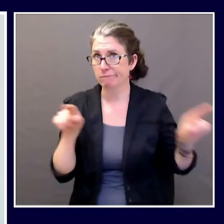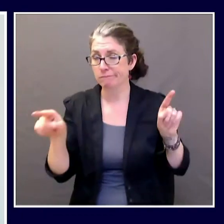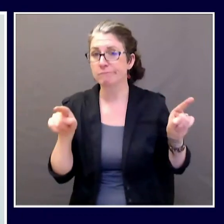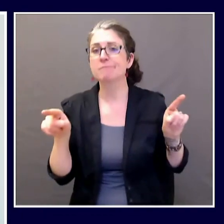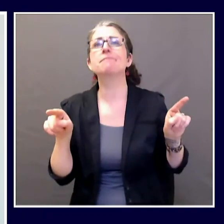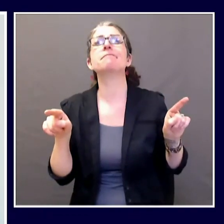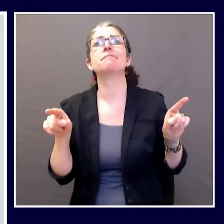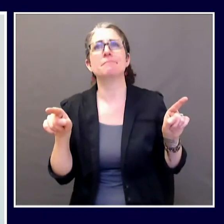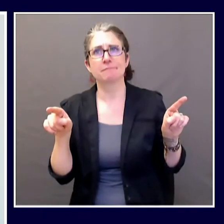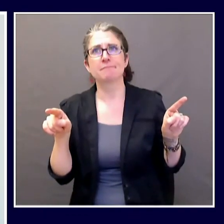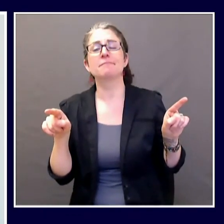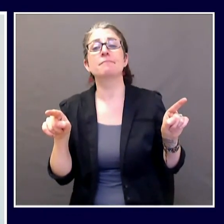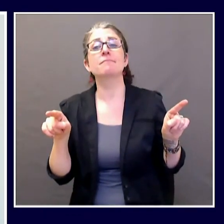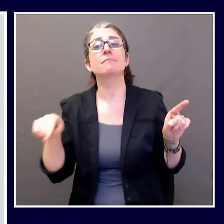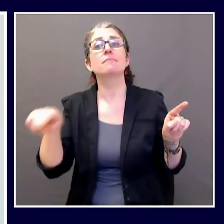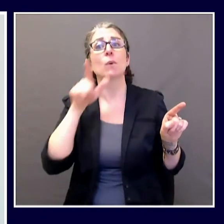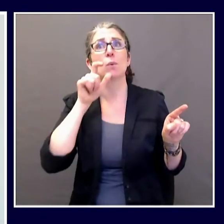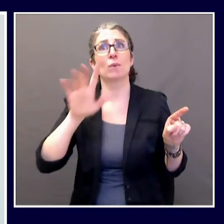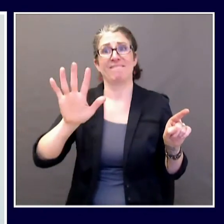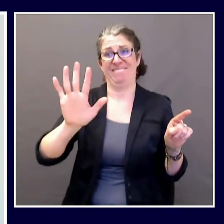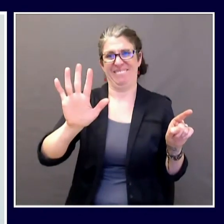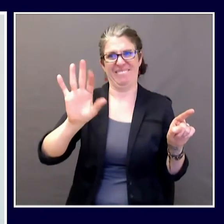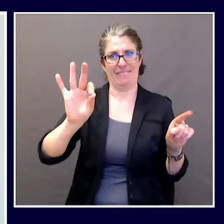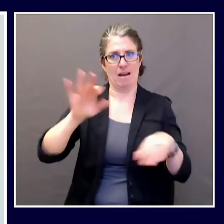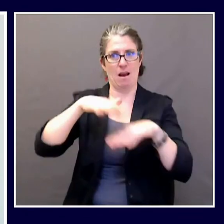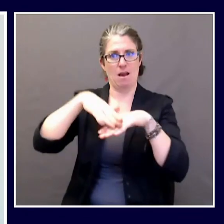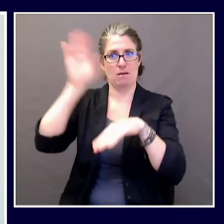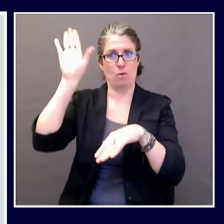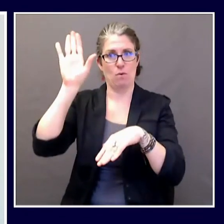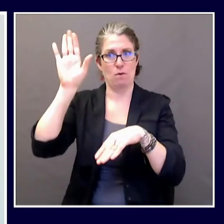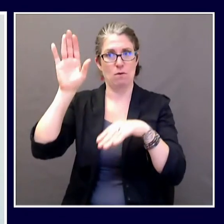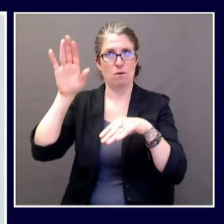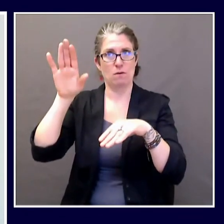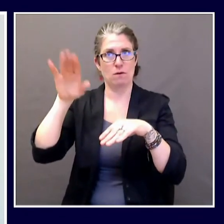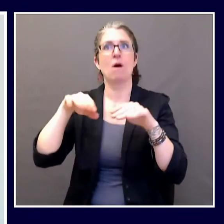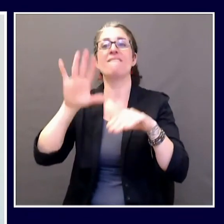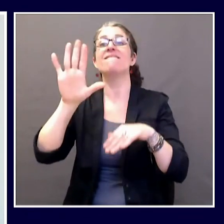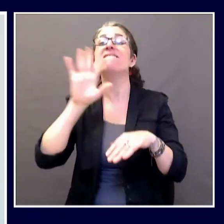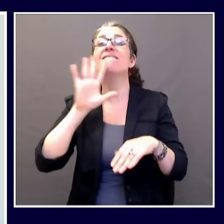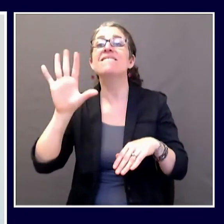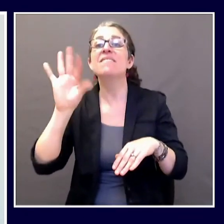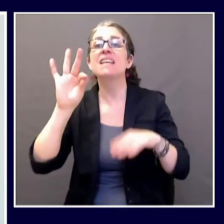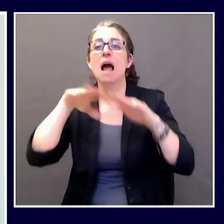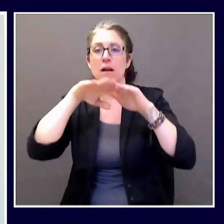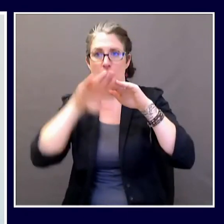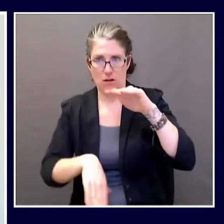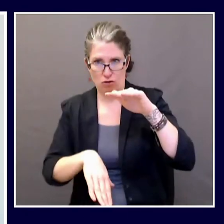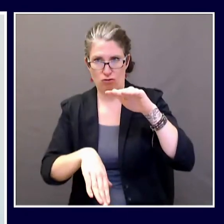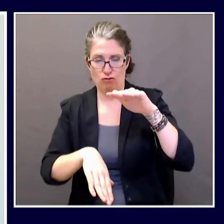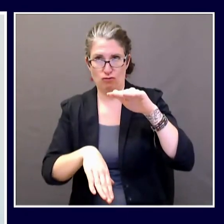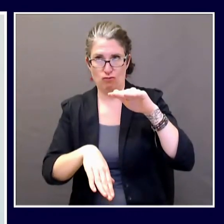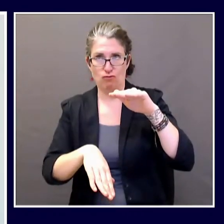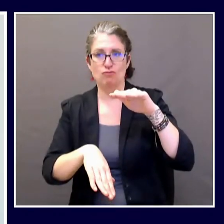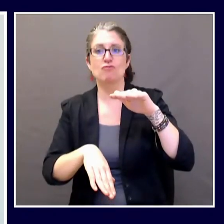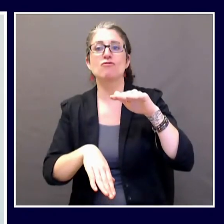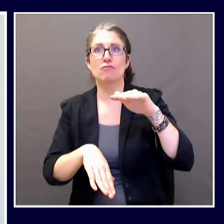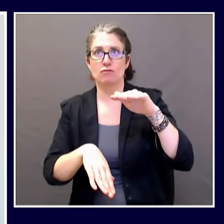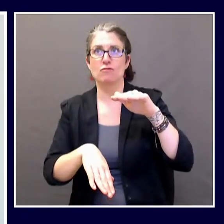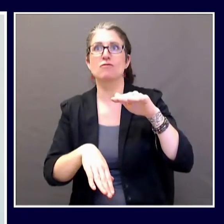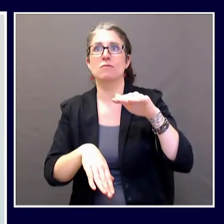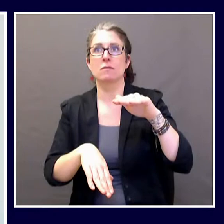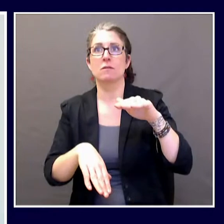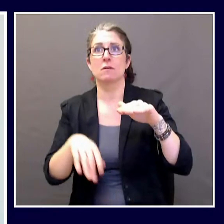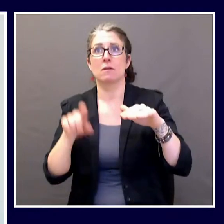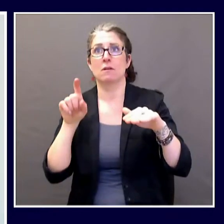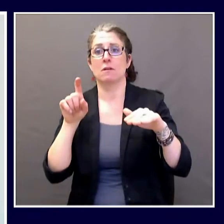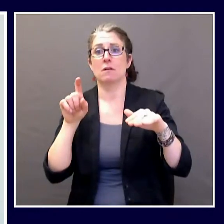in Sanford. But my team keeps hearing from educators who are being told they can't actually book appointments at some of these sites. They know that